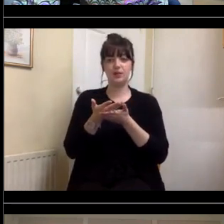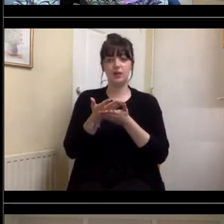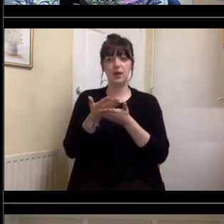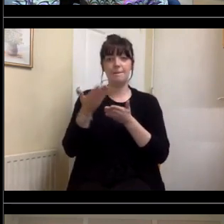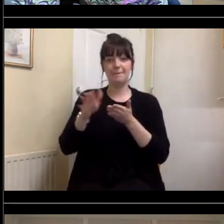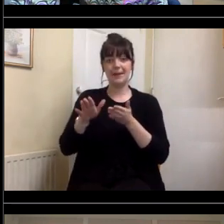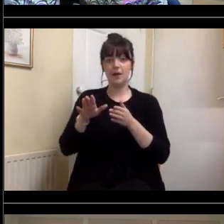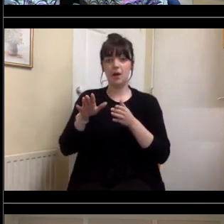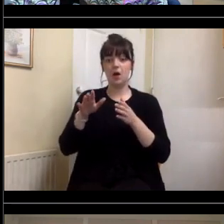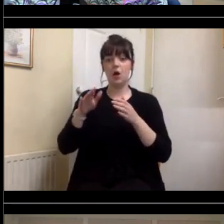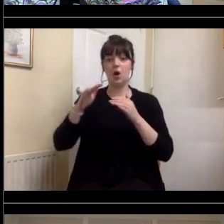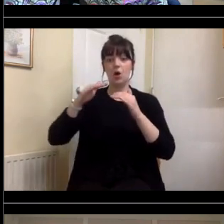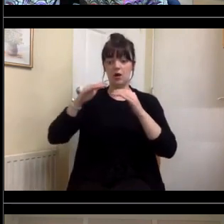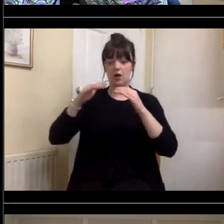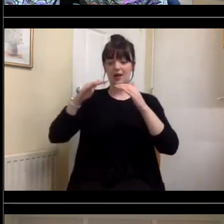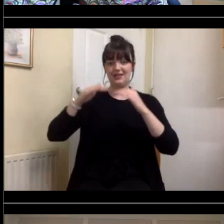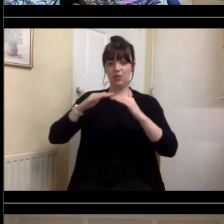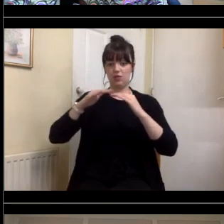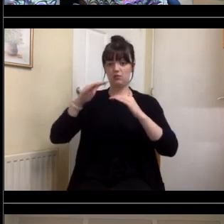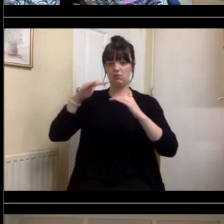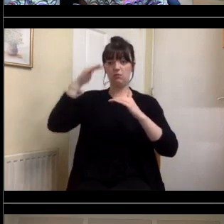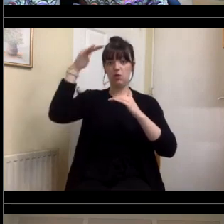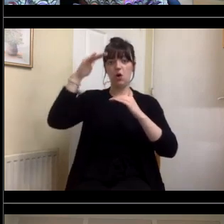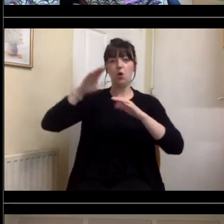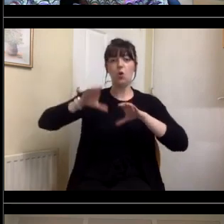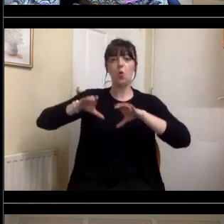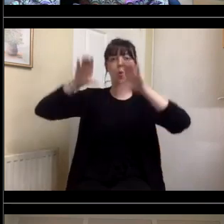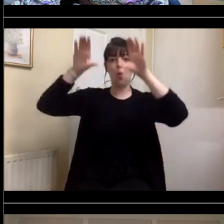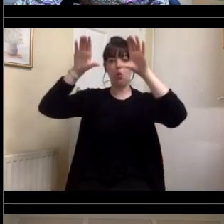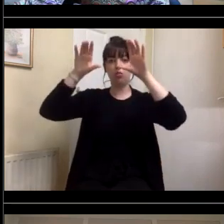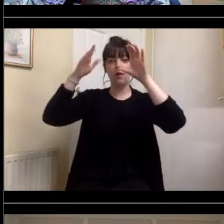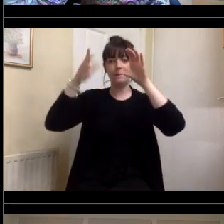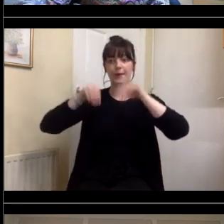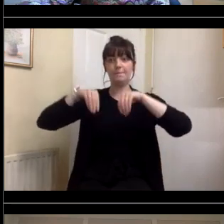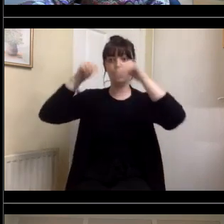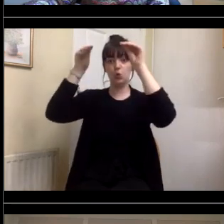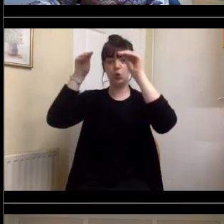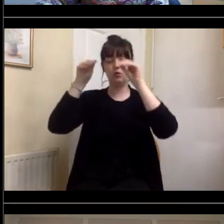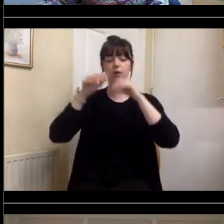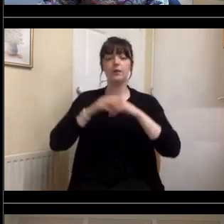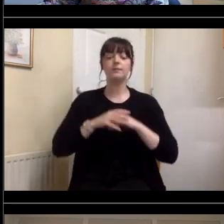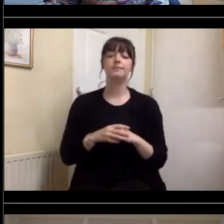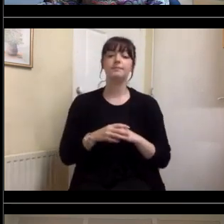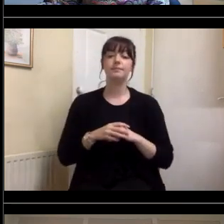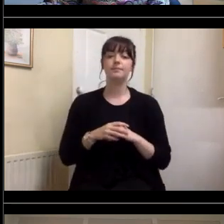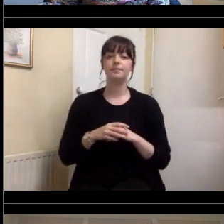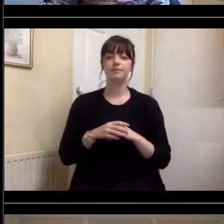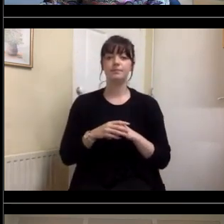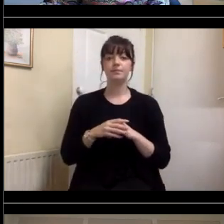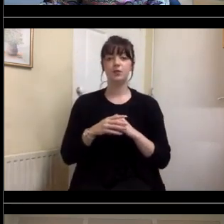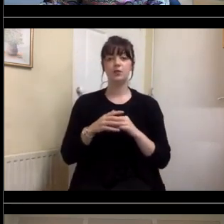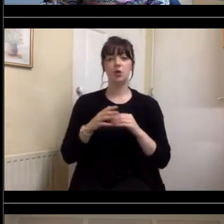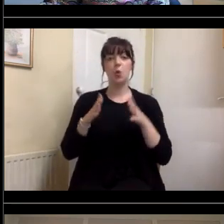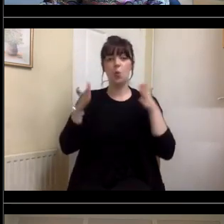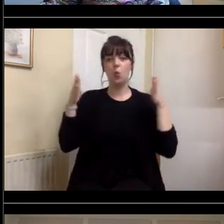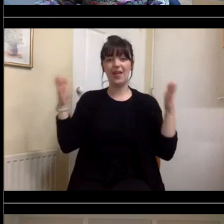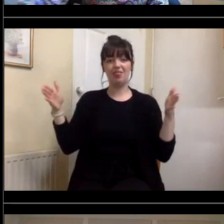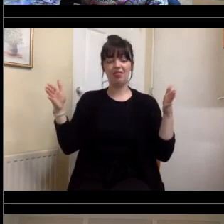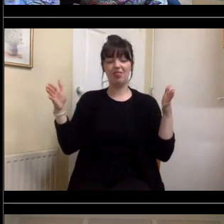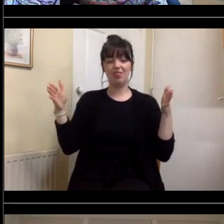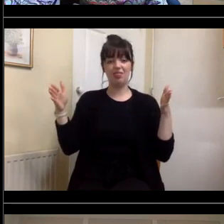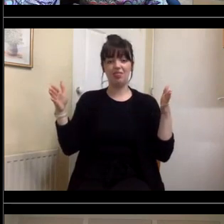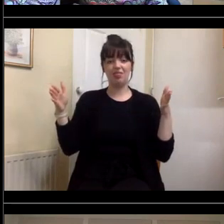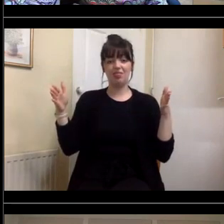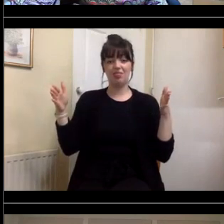north, and it's because it clashed with a gantry. But the width, I just want to make it absolutely clear, the width is the